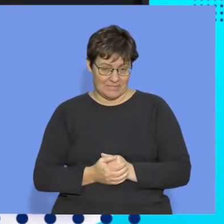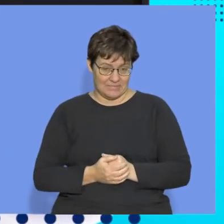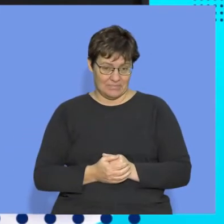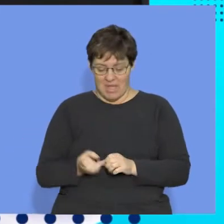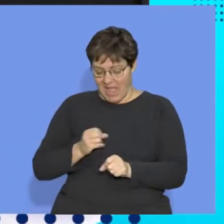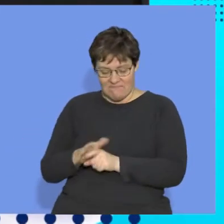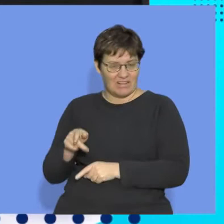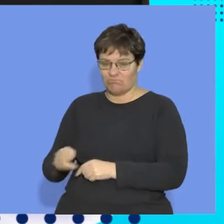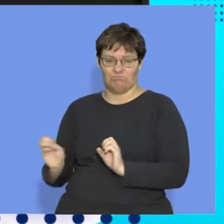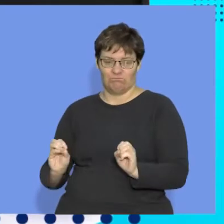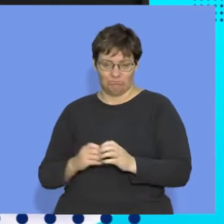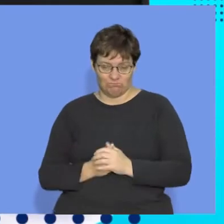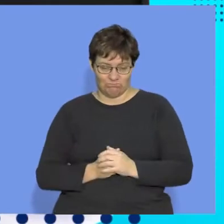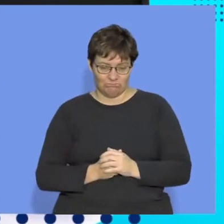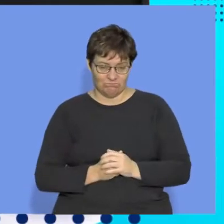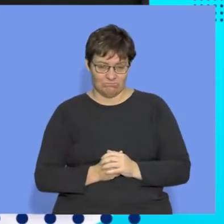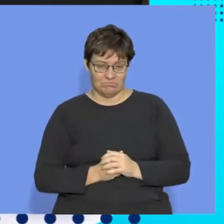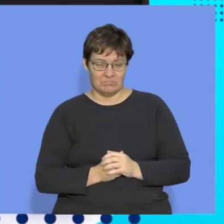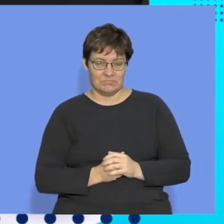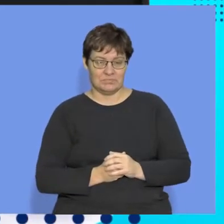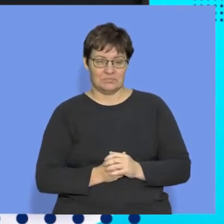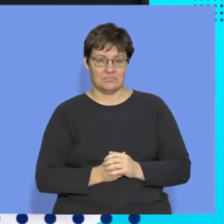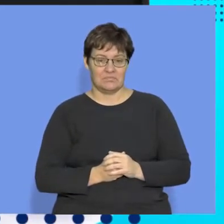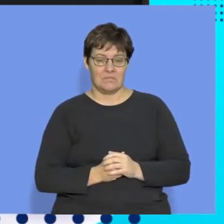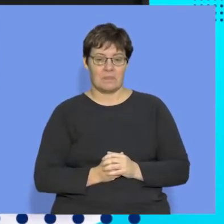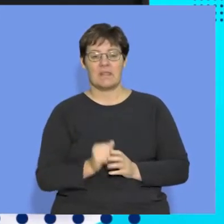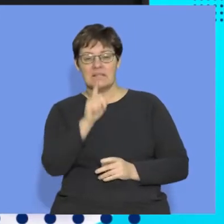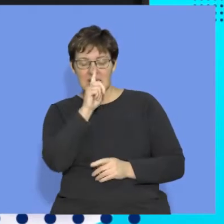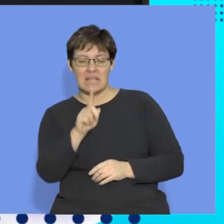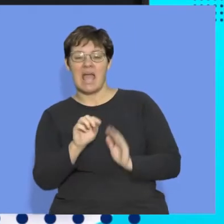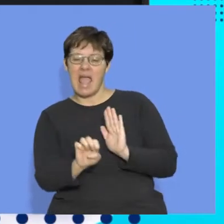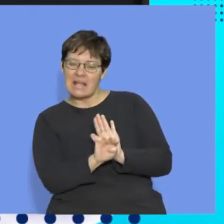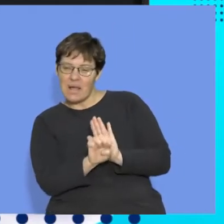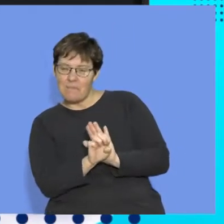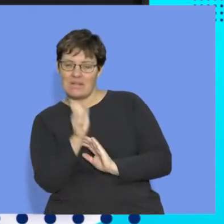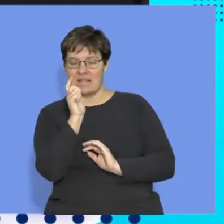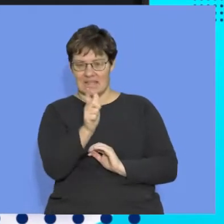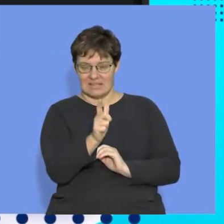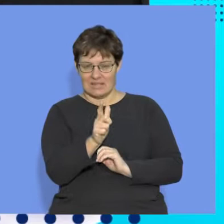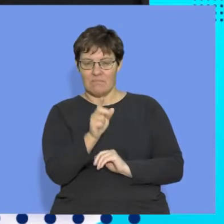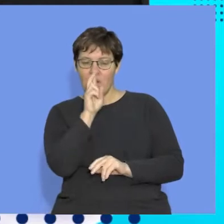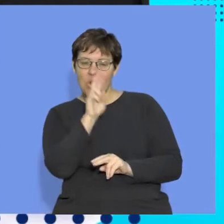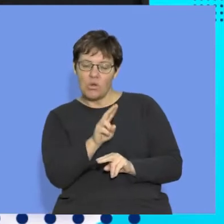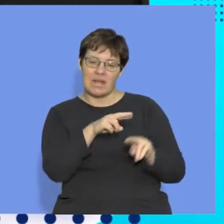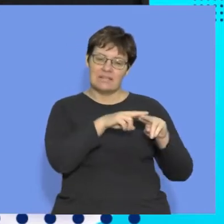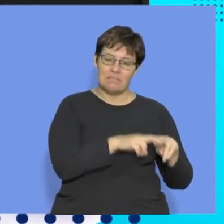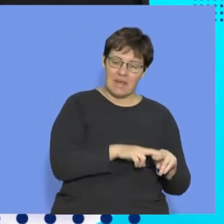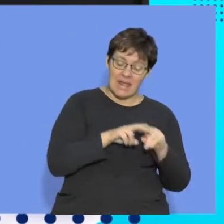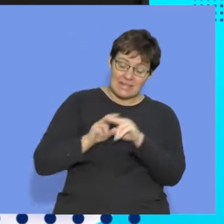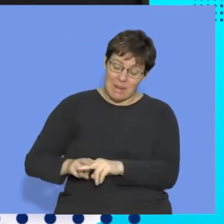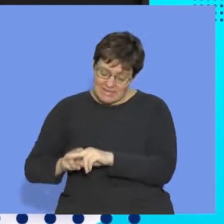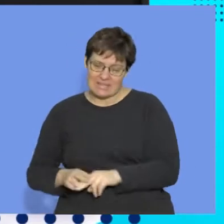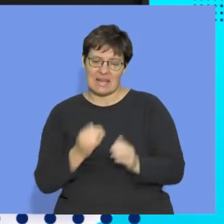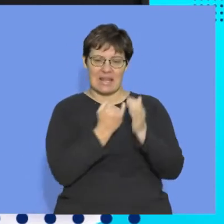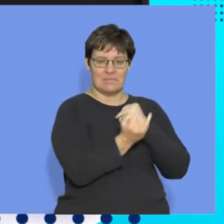It's not affected by that. Okay, so we'll look at actual examples later when we look at dependent